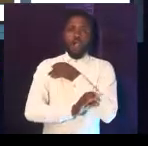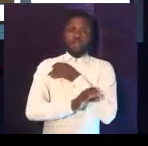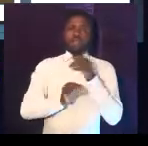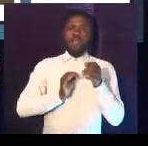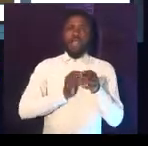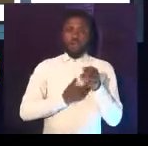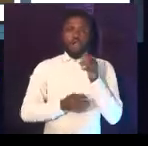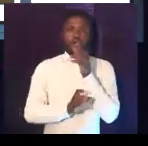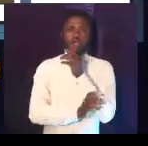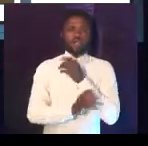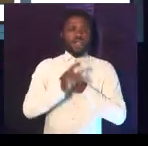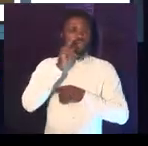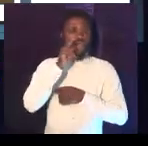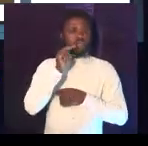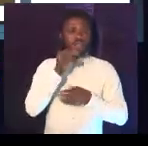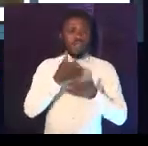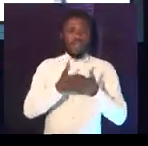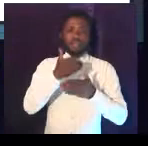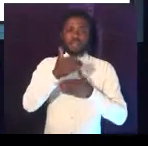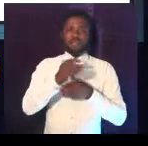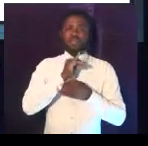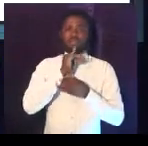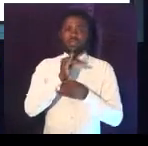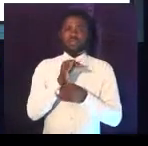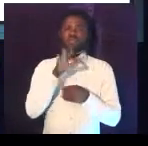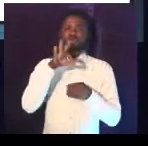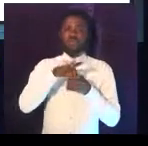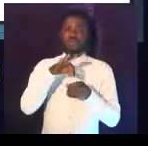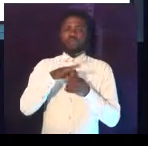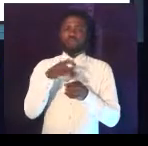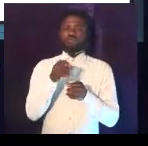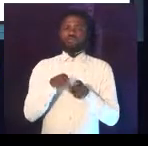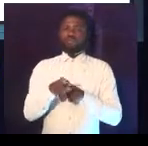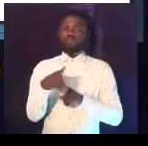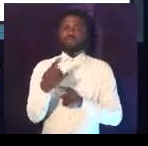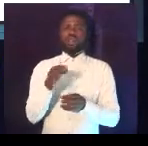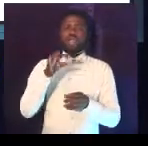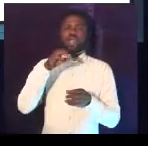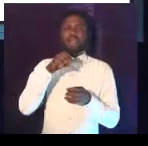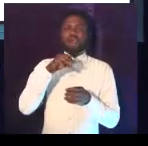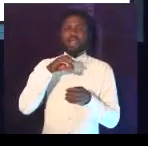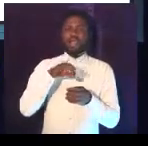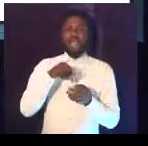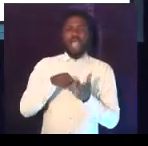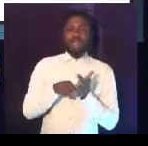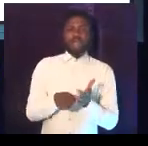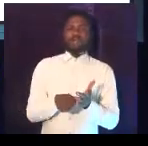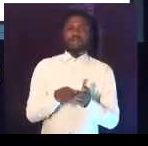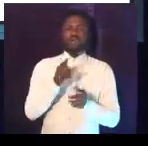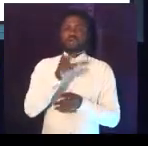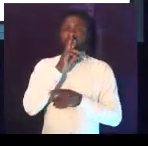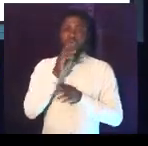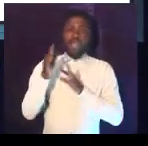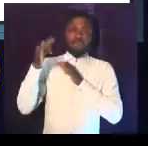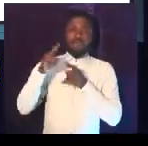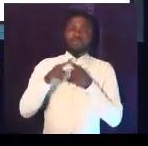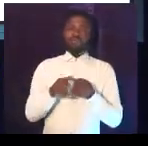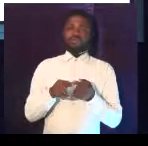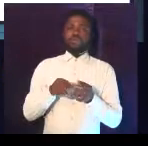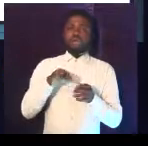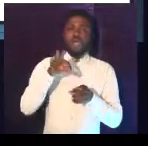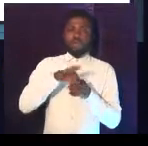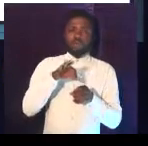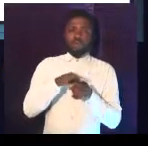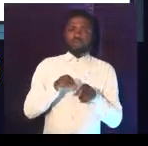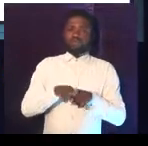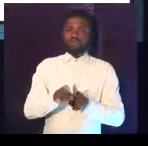a country, of our country, Nigeria. Next is vote during elections. You are expected